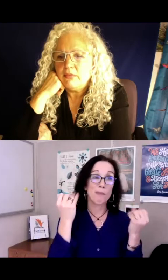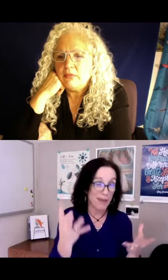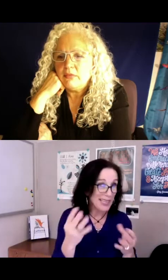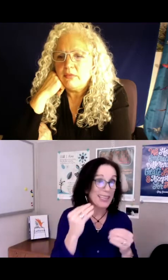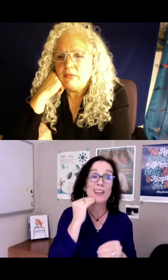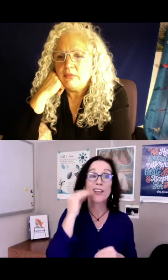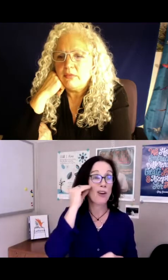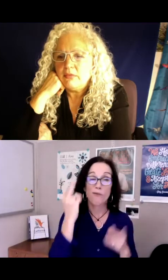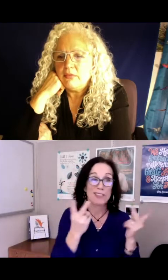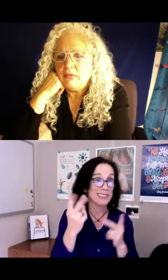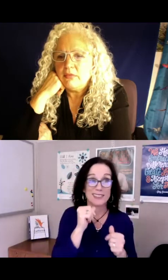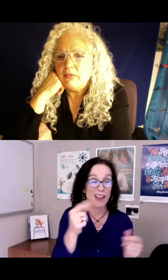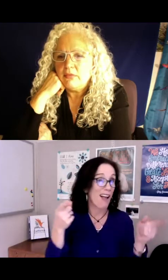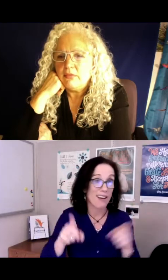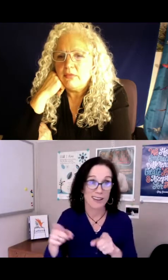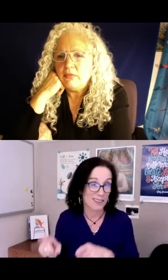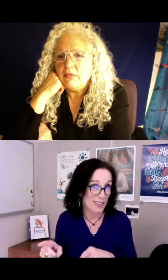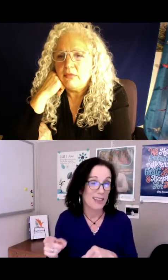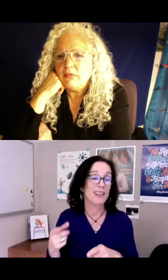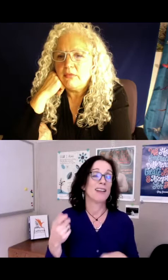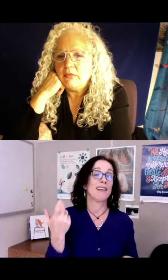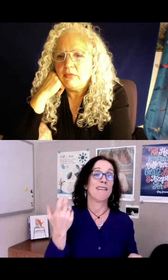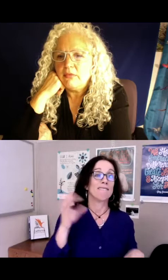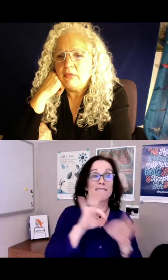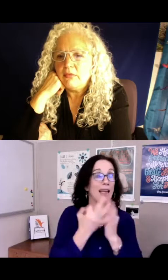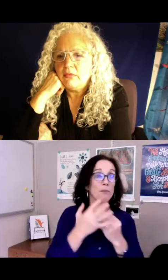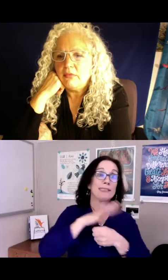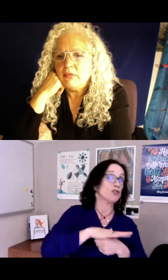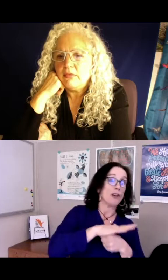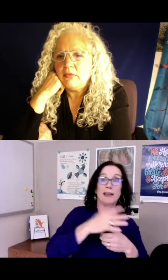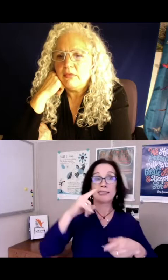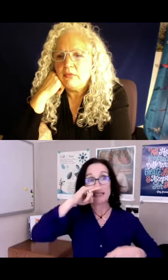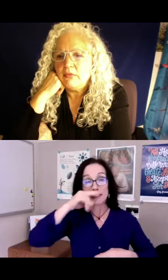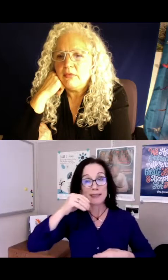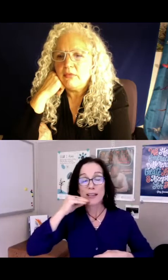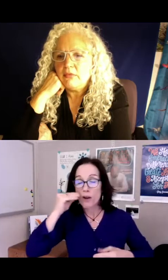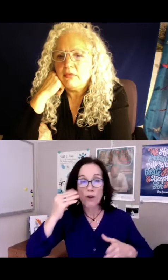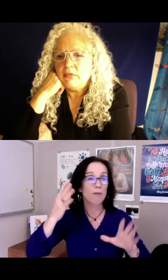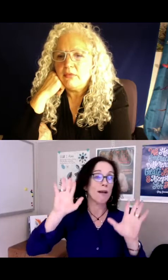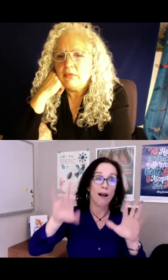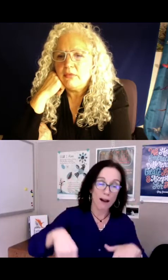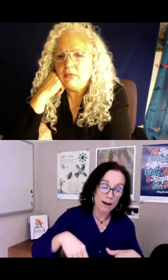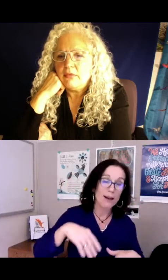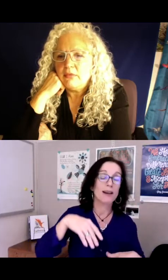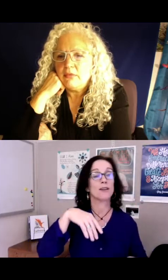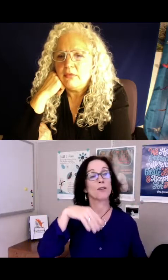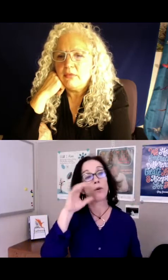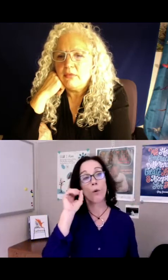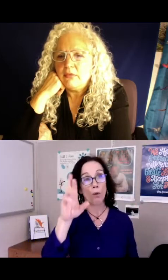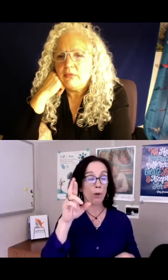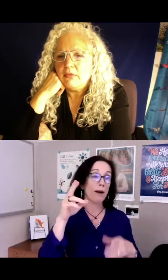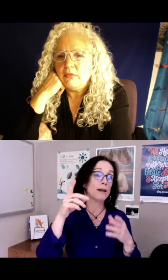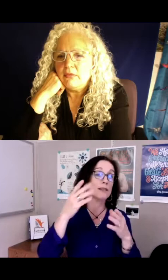Unfortunately, during COVID, a lot of home visits did not occur. So families, were very stressed with the children